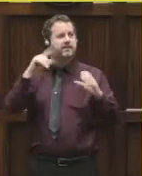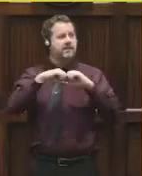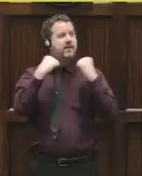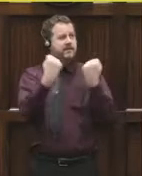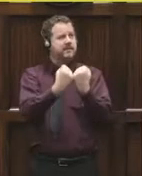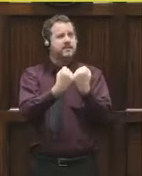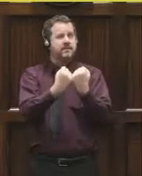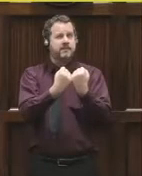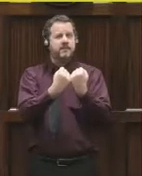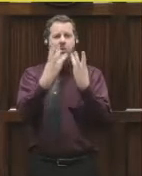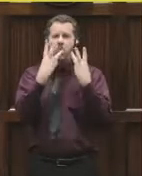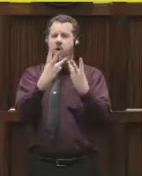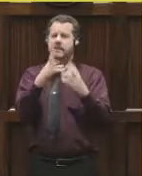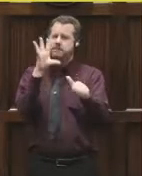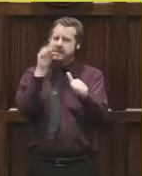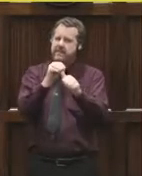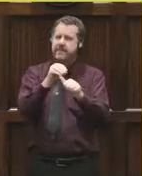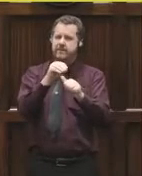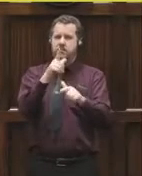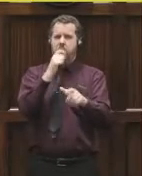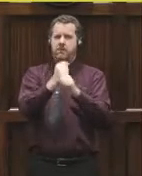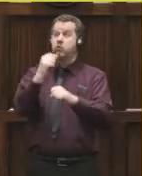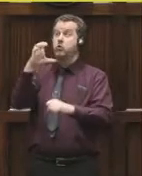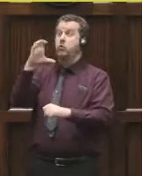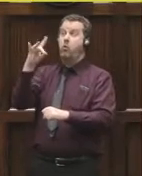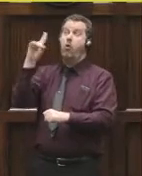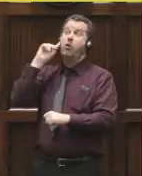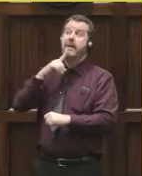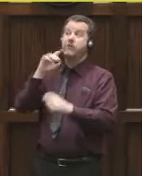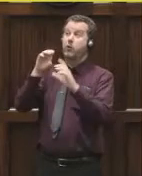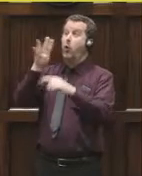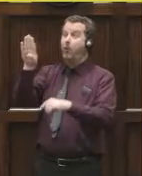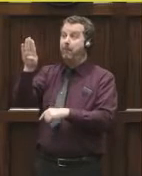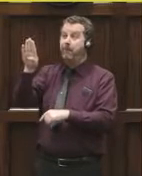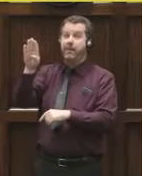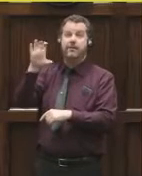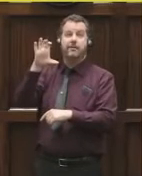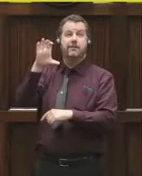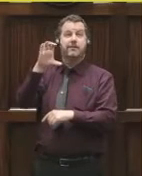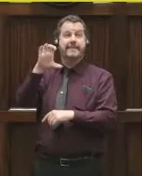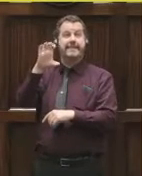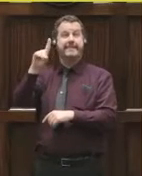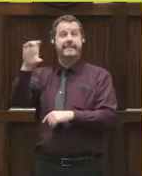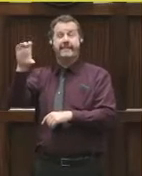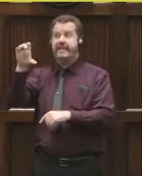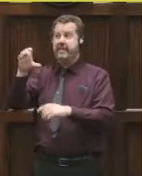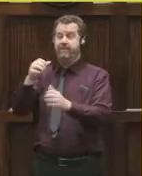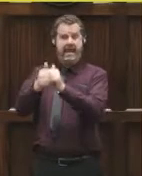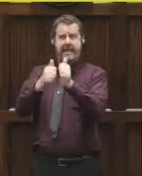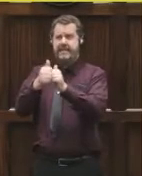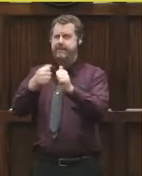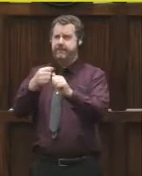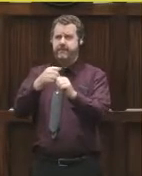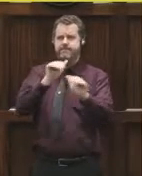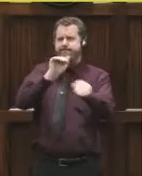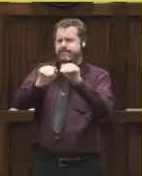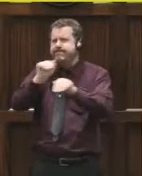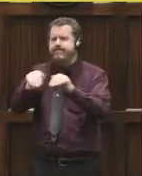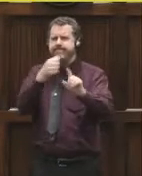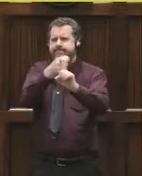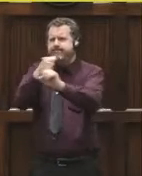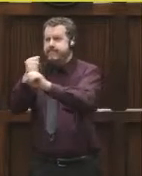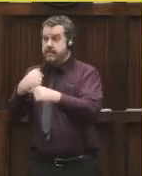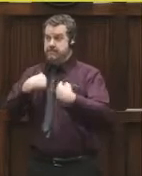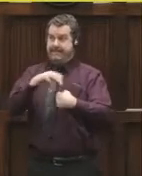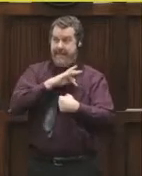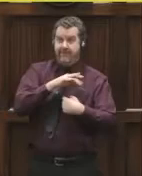make specific reference to the Cork Deaf Club that I know were very active in canvassing myself and all TDs and senators